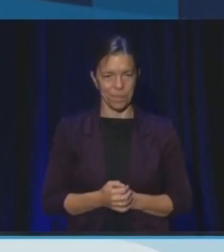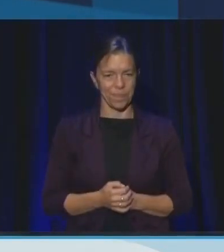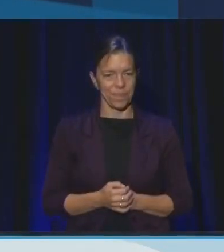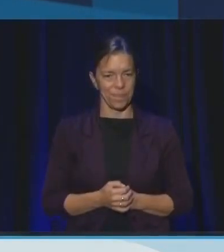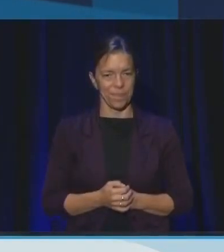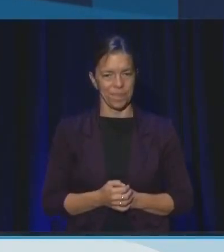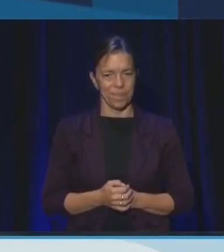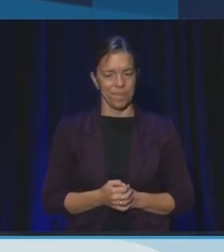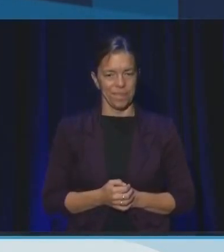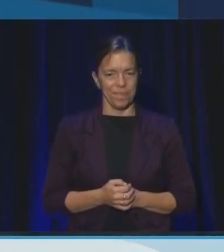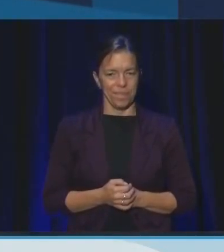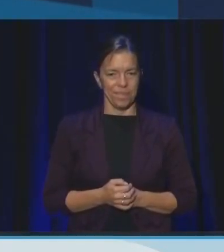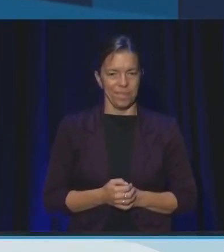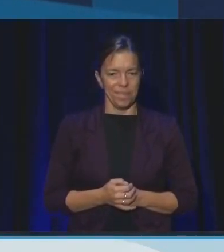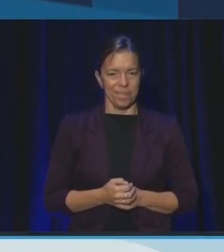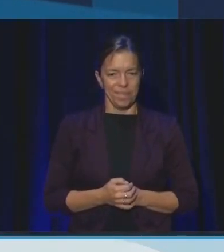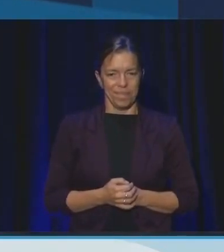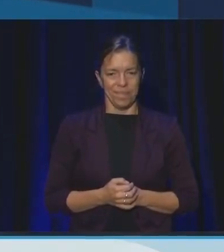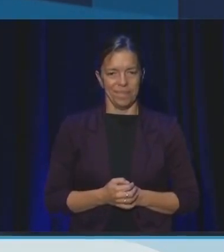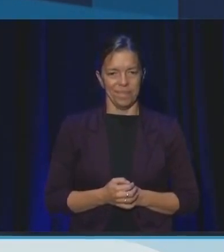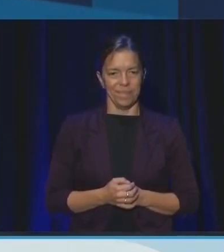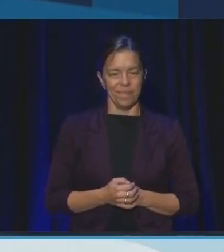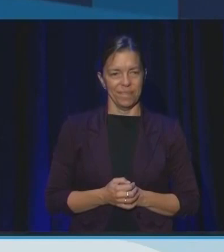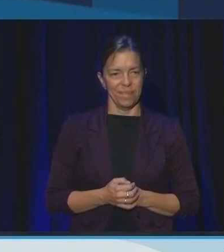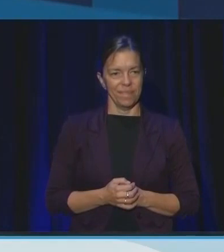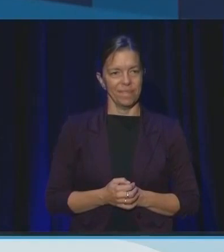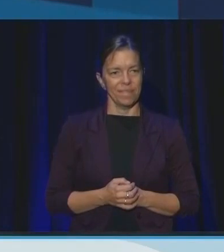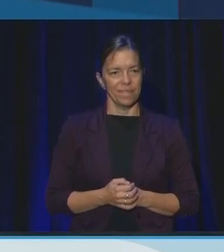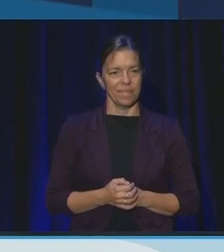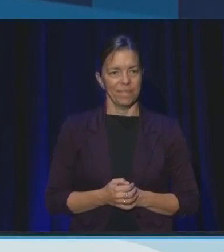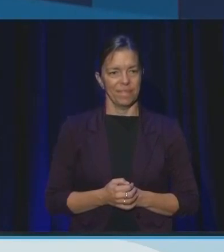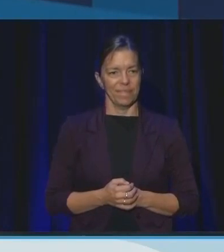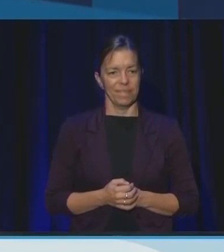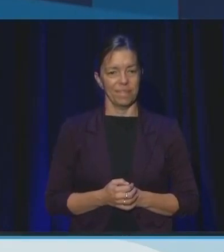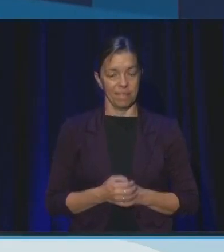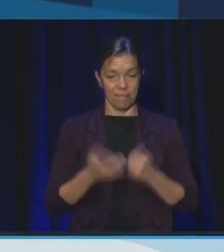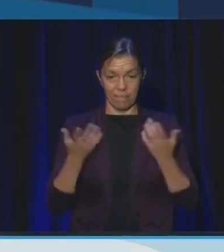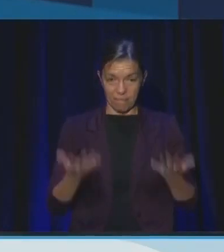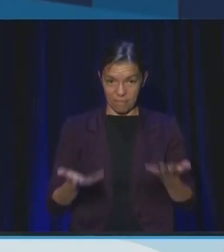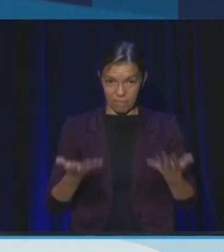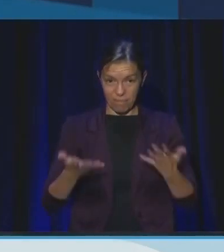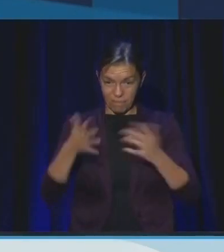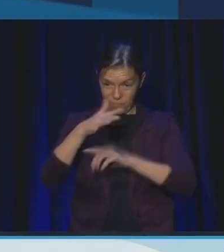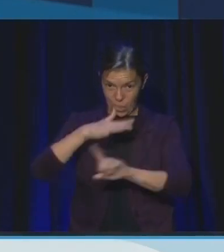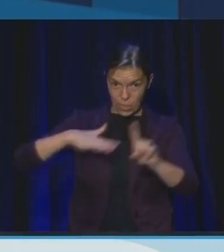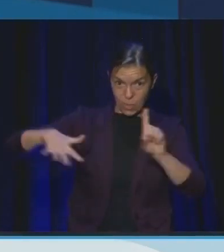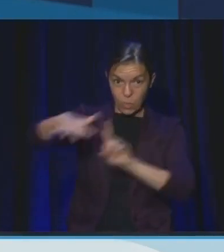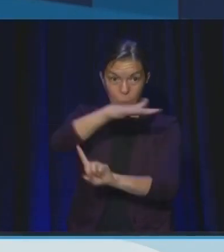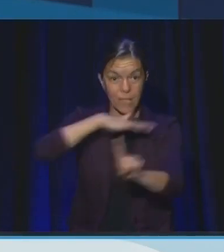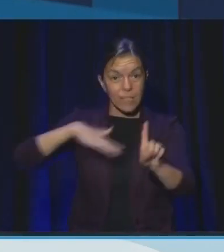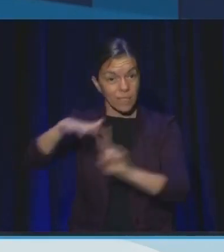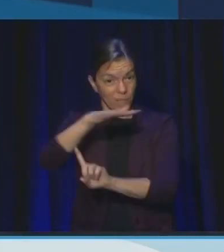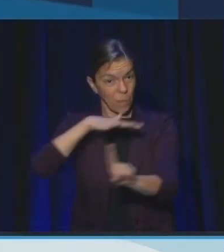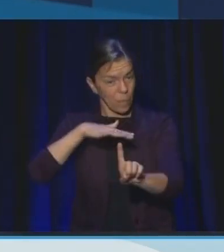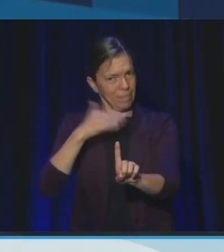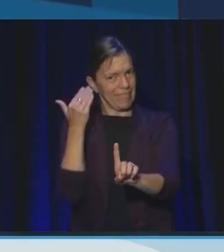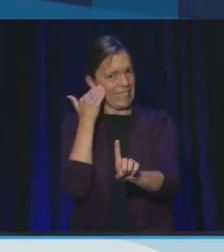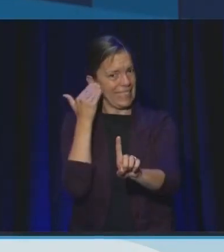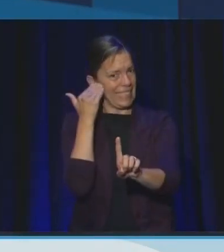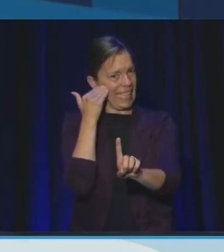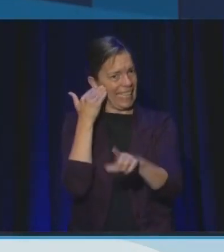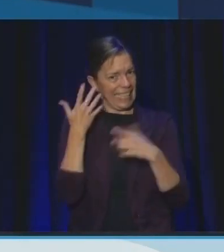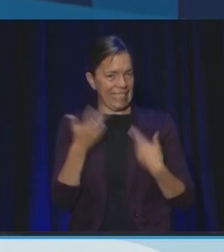I'm not going to say that the situation is still in the hospital,